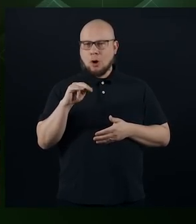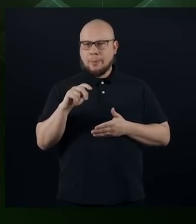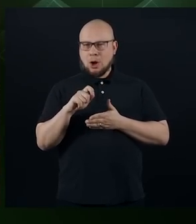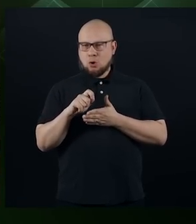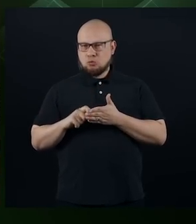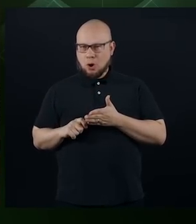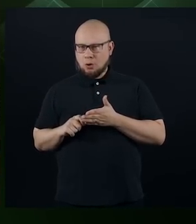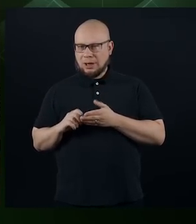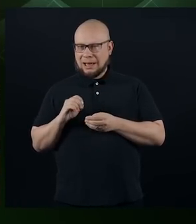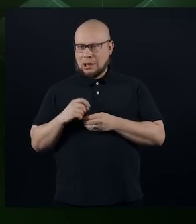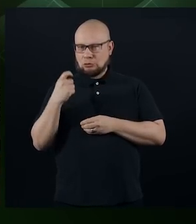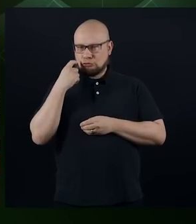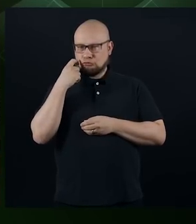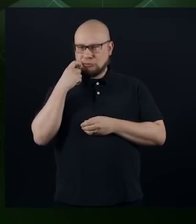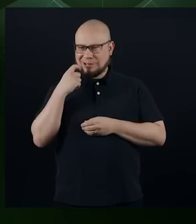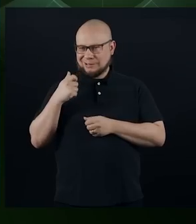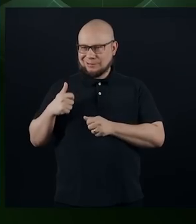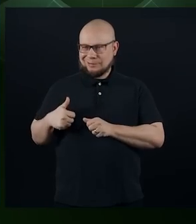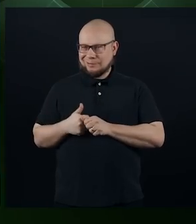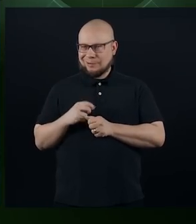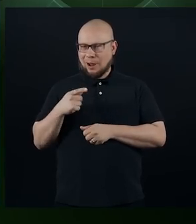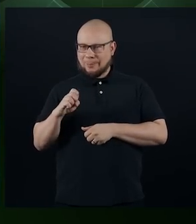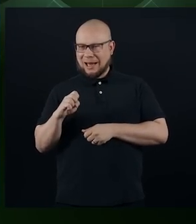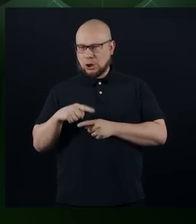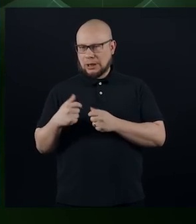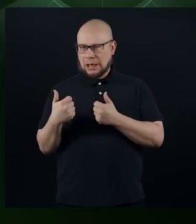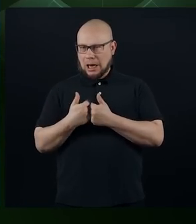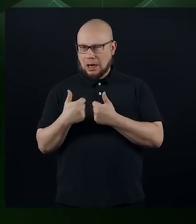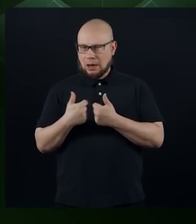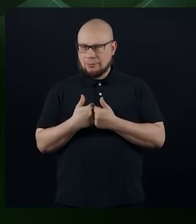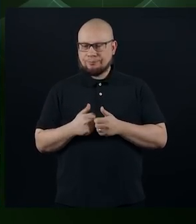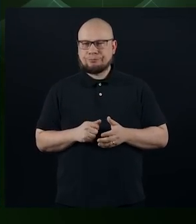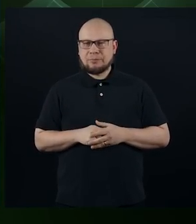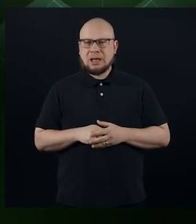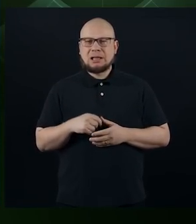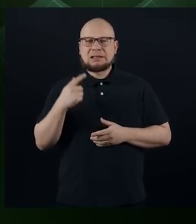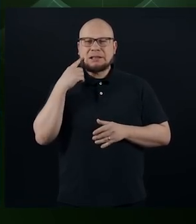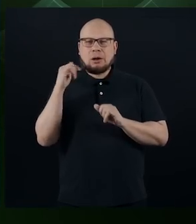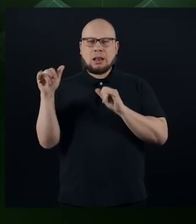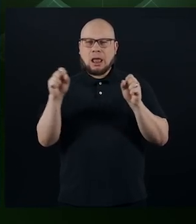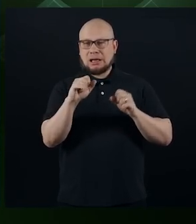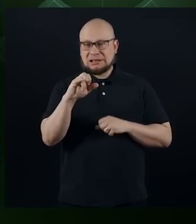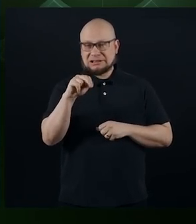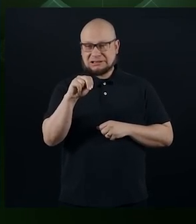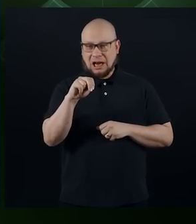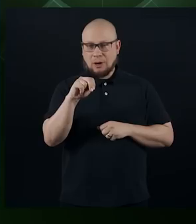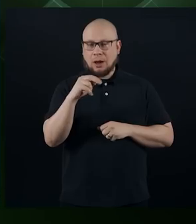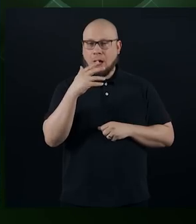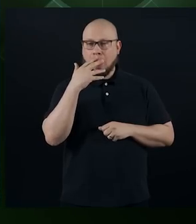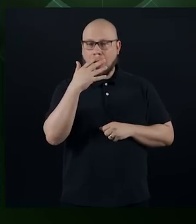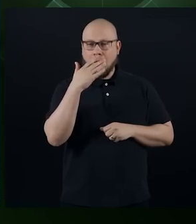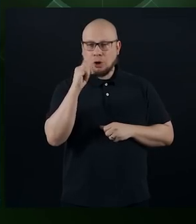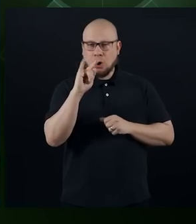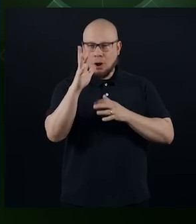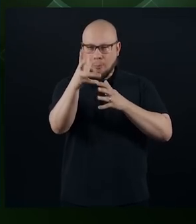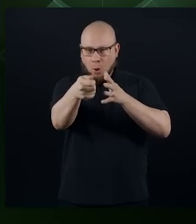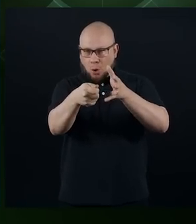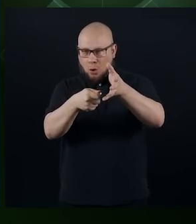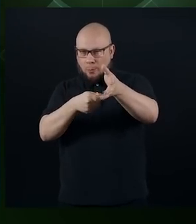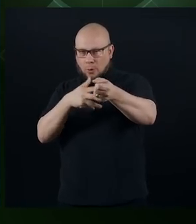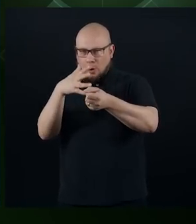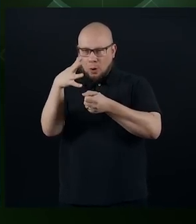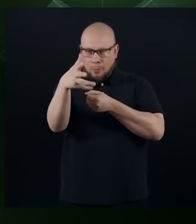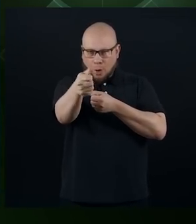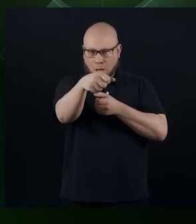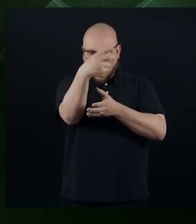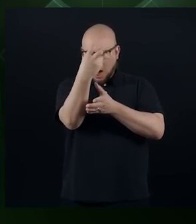Soul update. And it's meant to be that very alluring sound, a siren singing towards you, pulling you into the Sunken Kingdom.